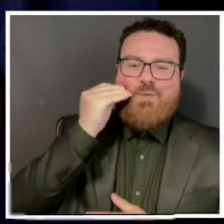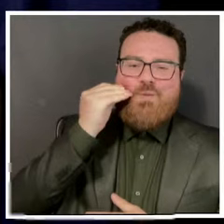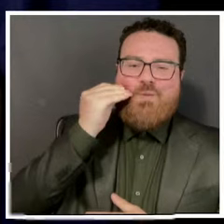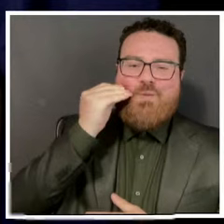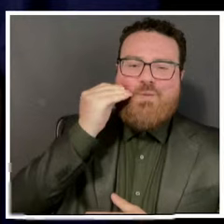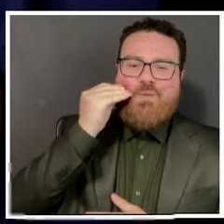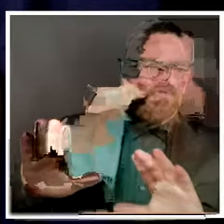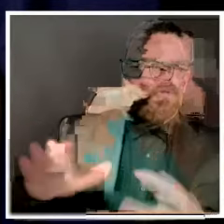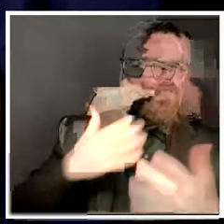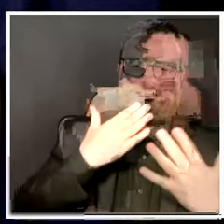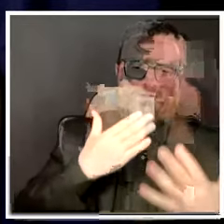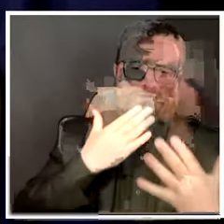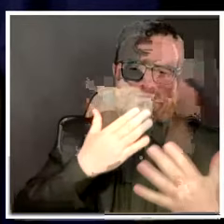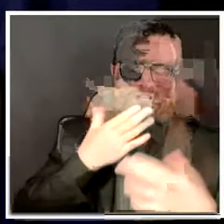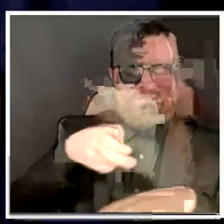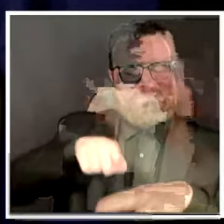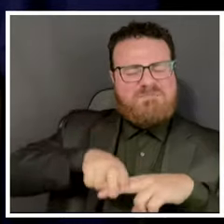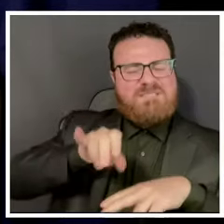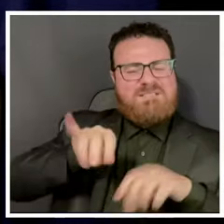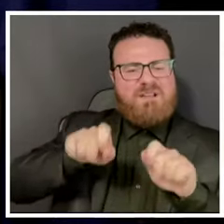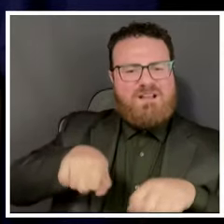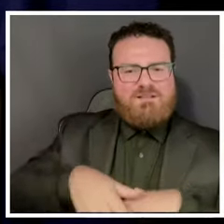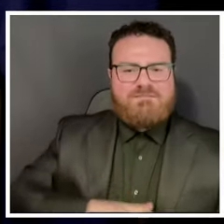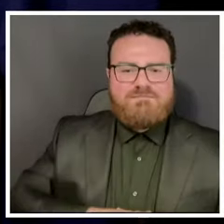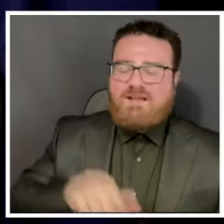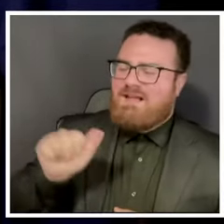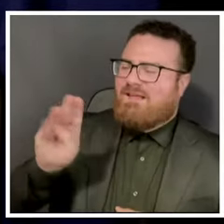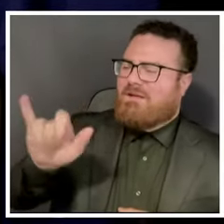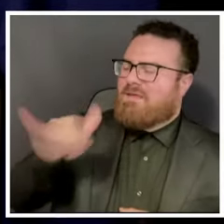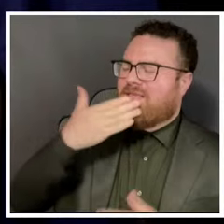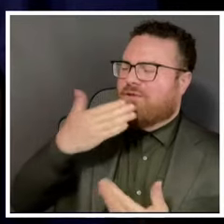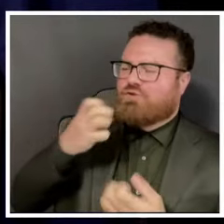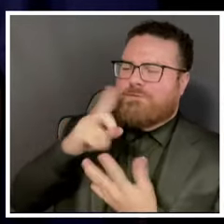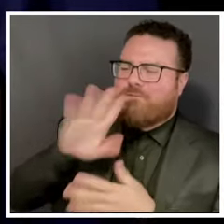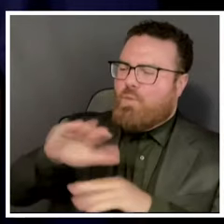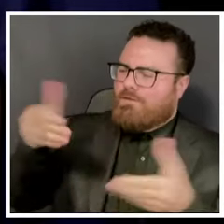Take a seat if you have one. Amy, thank you for that introduction.